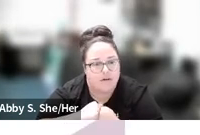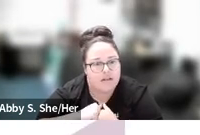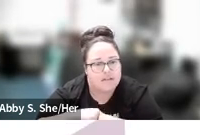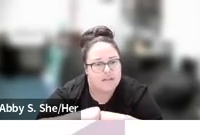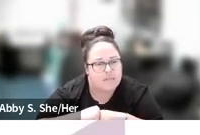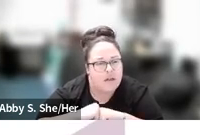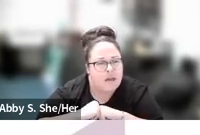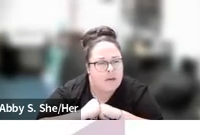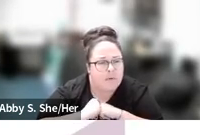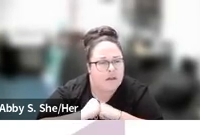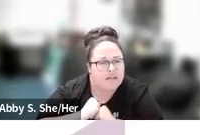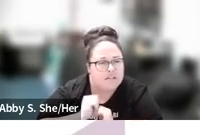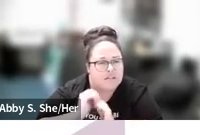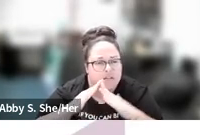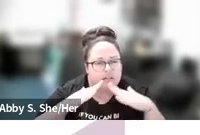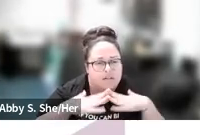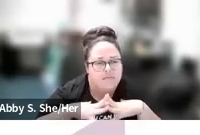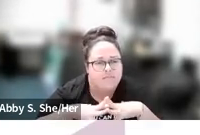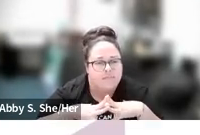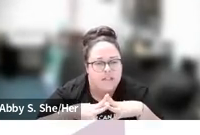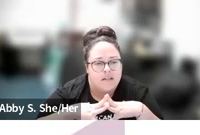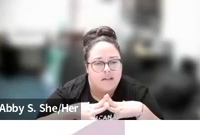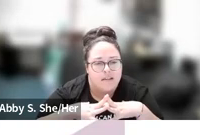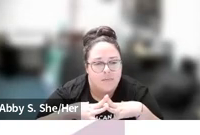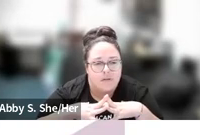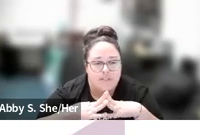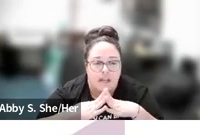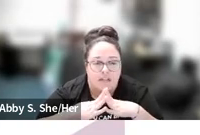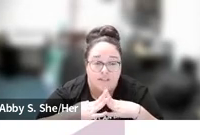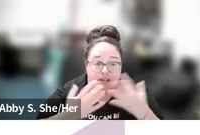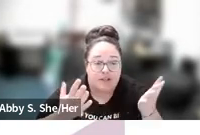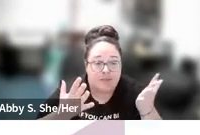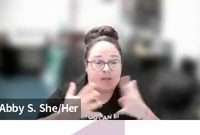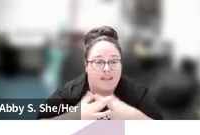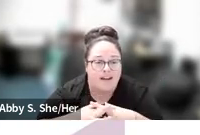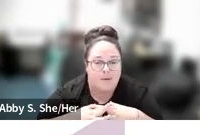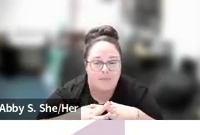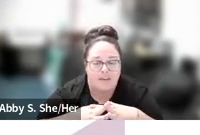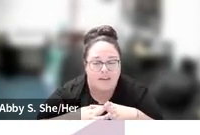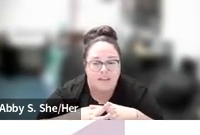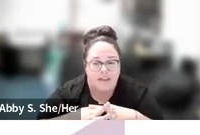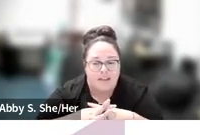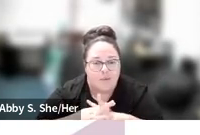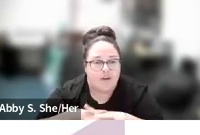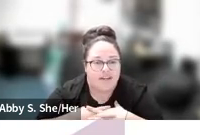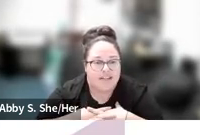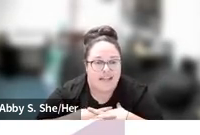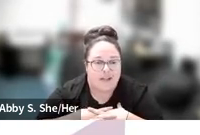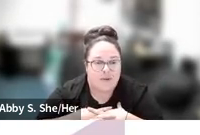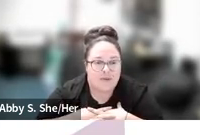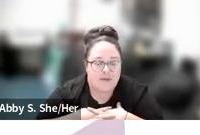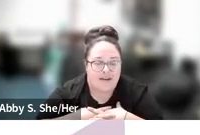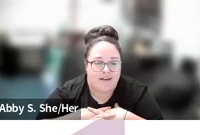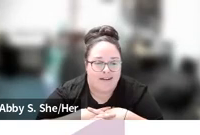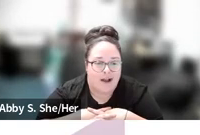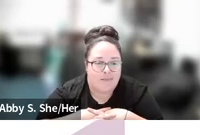of the operating system. But that one was kind of a toss-up. We couldn't decide